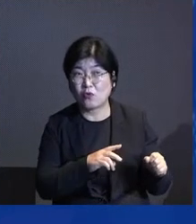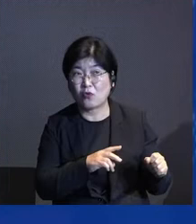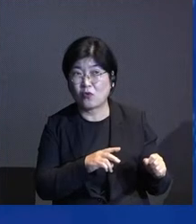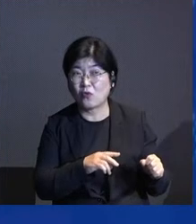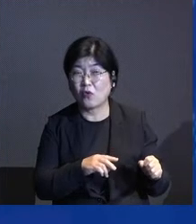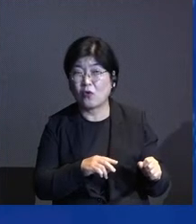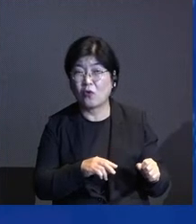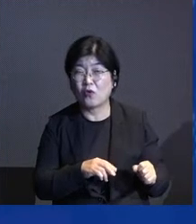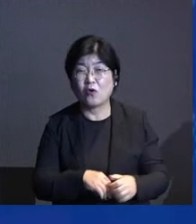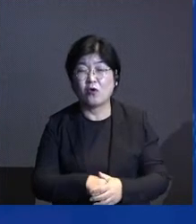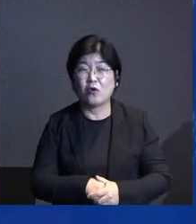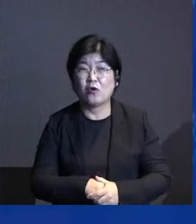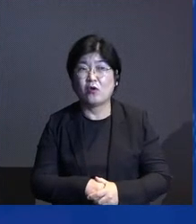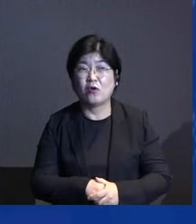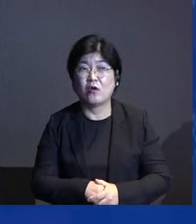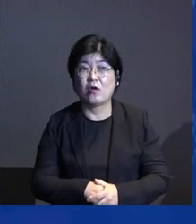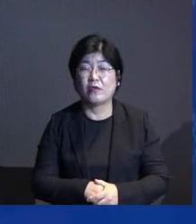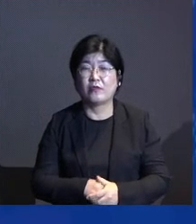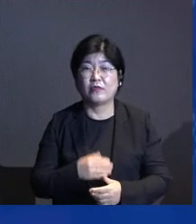will promote healthy lifestyles, like